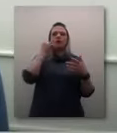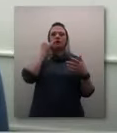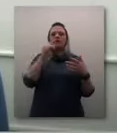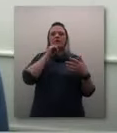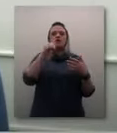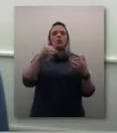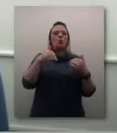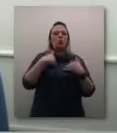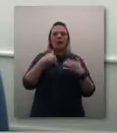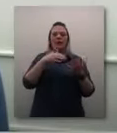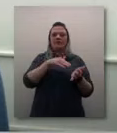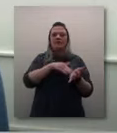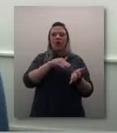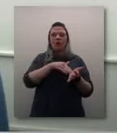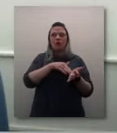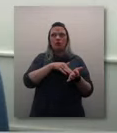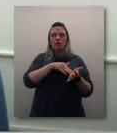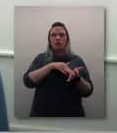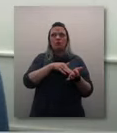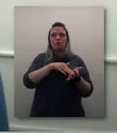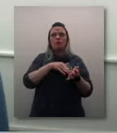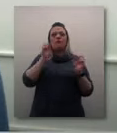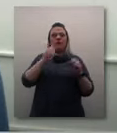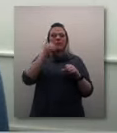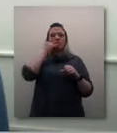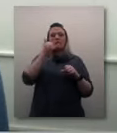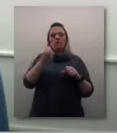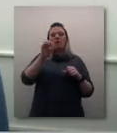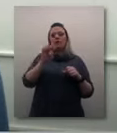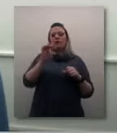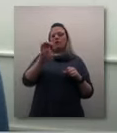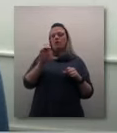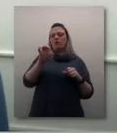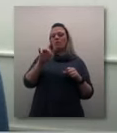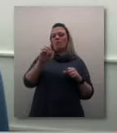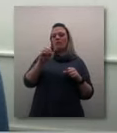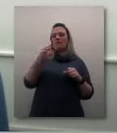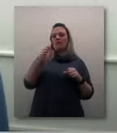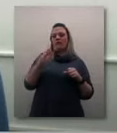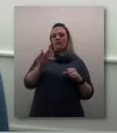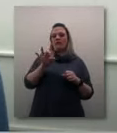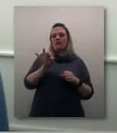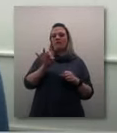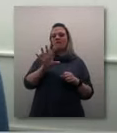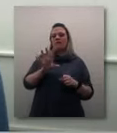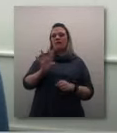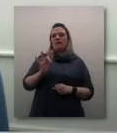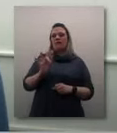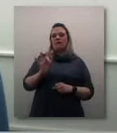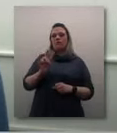not have a primary care provider, they can call the Erie County Health Department at